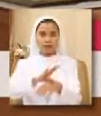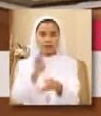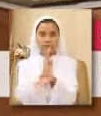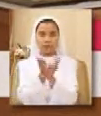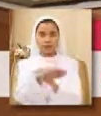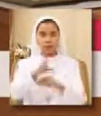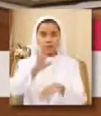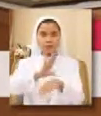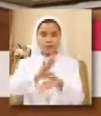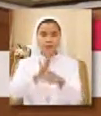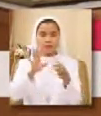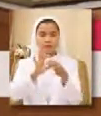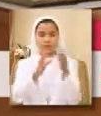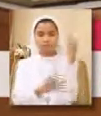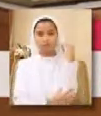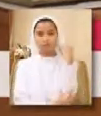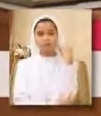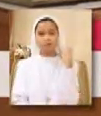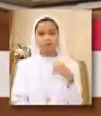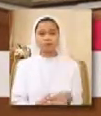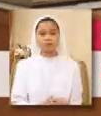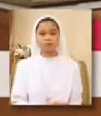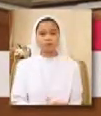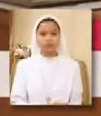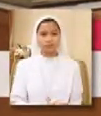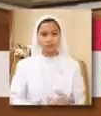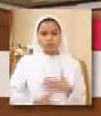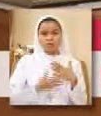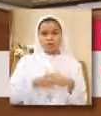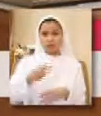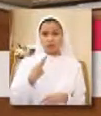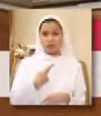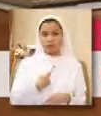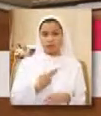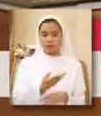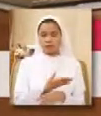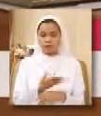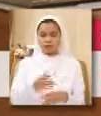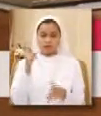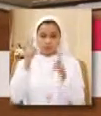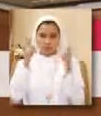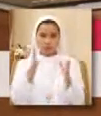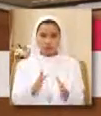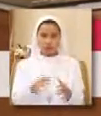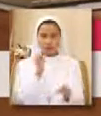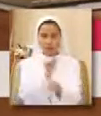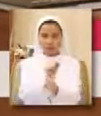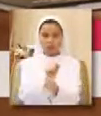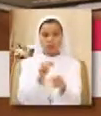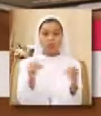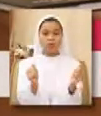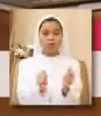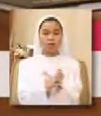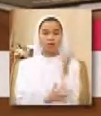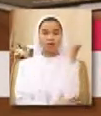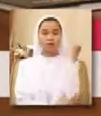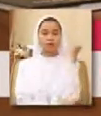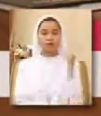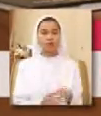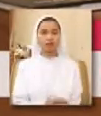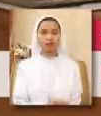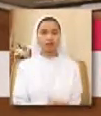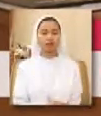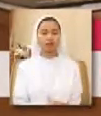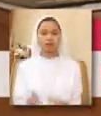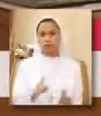And I'm so happy to have you, sister, and also your group precisely working about and with the poor of all diocese.